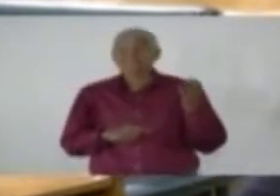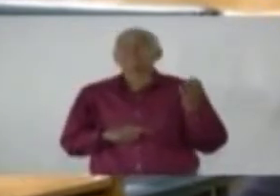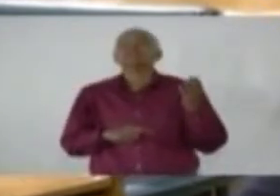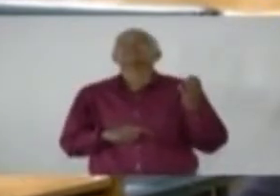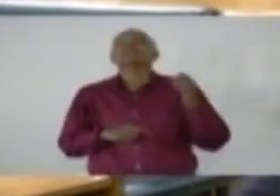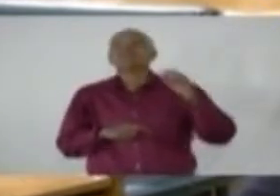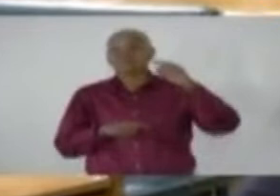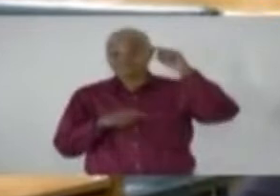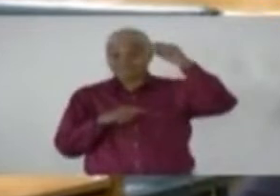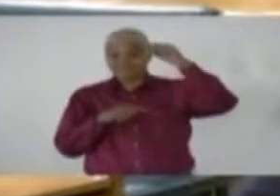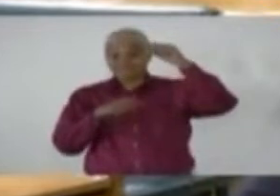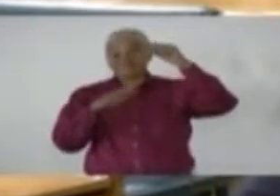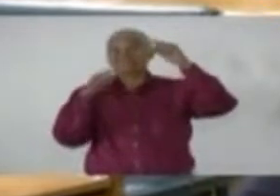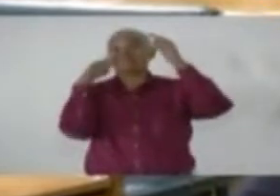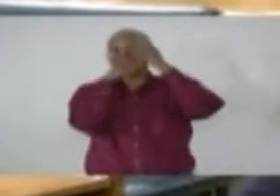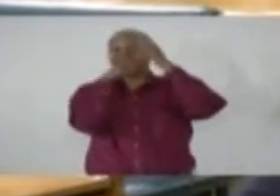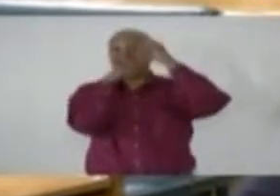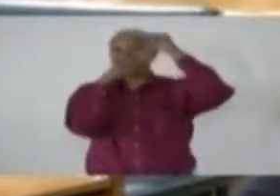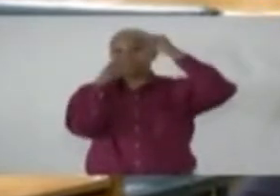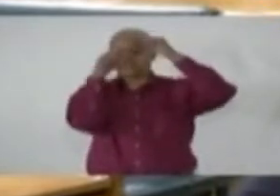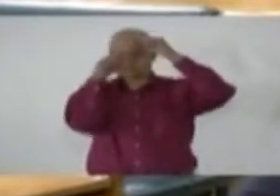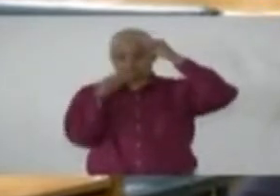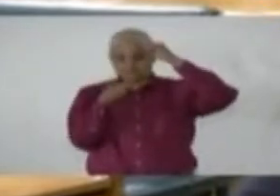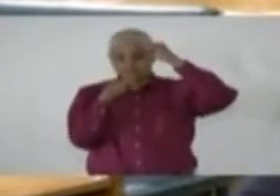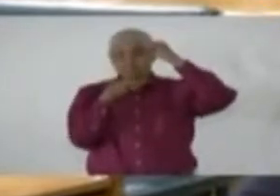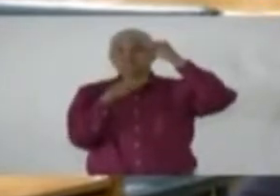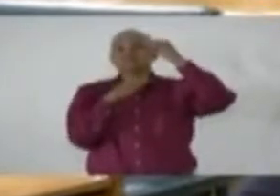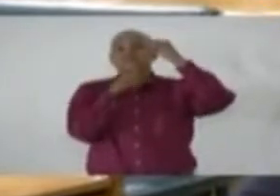denominator, which is the GDP.